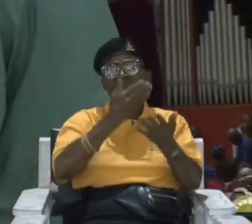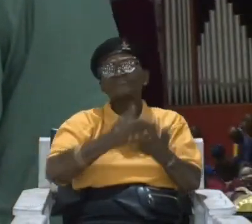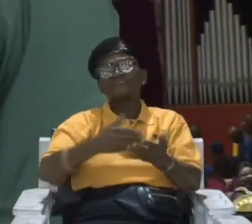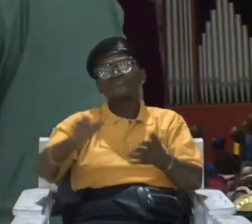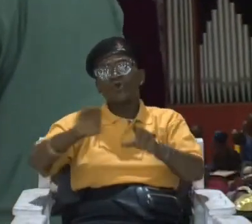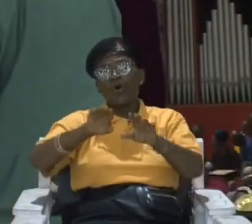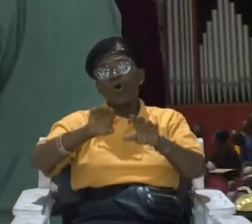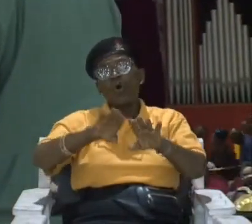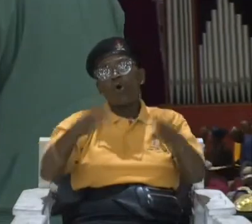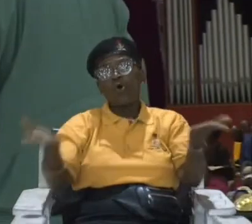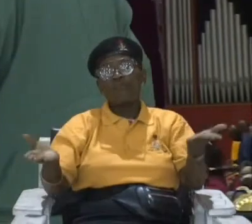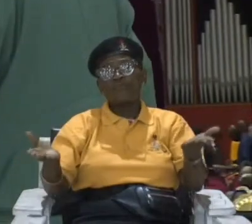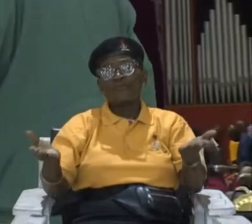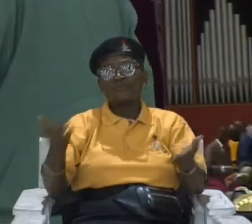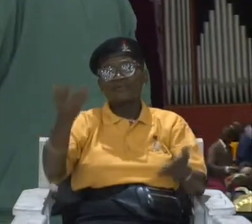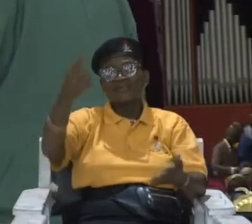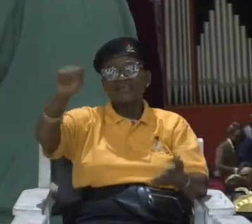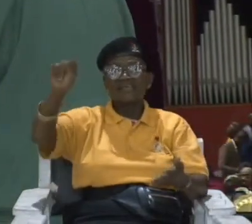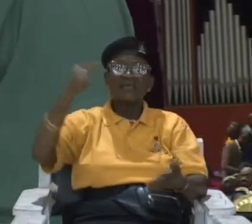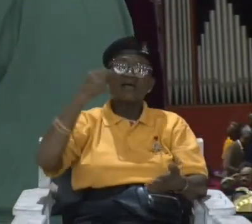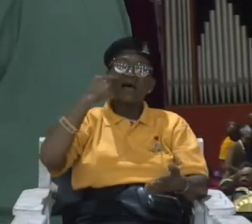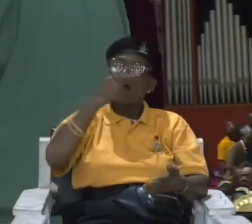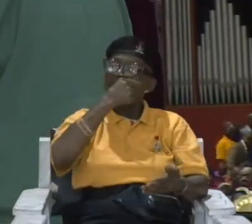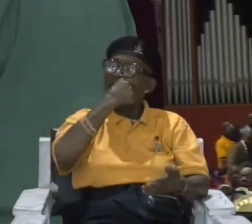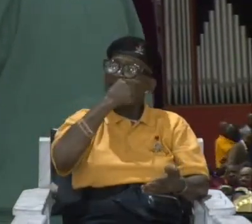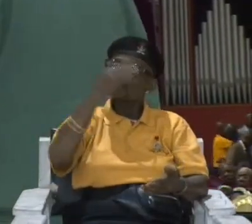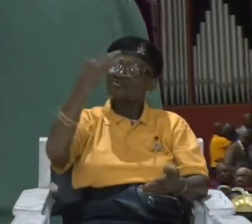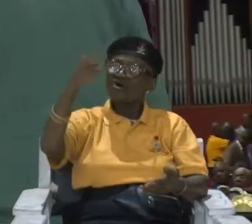Lord. Open the eyes of my